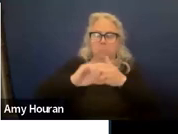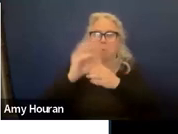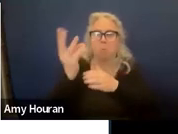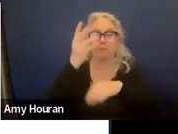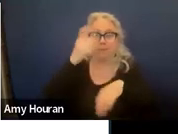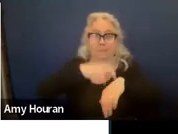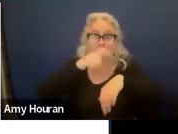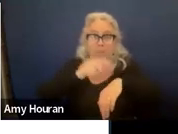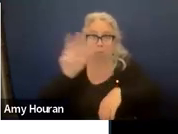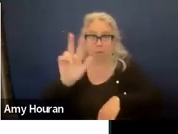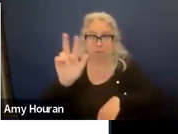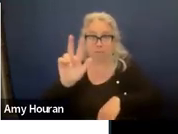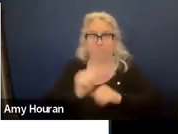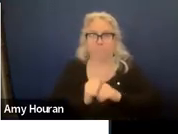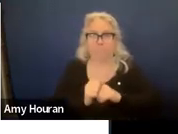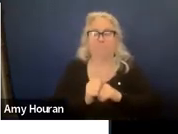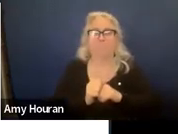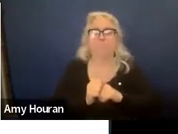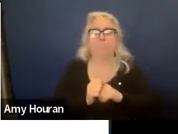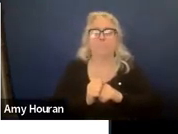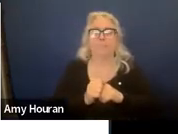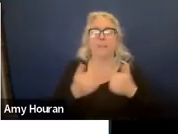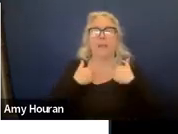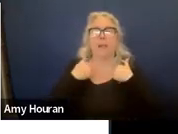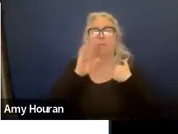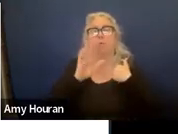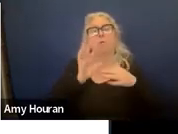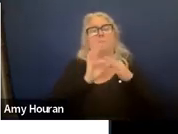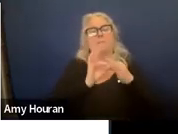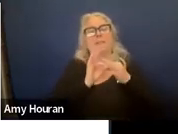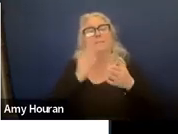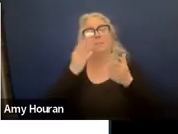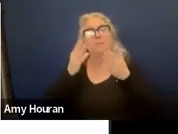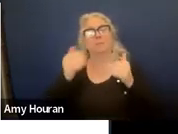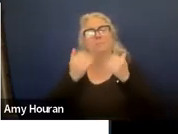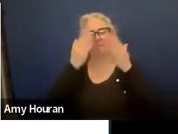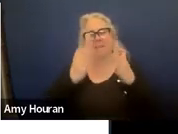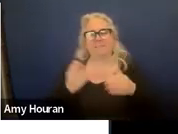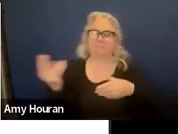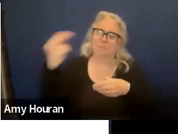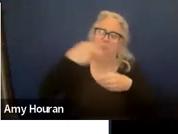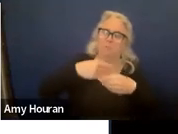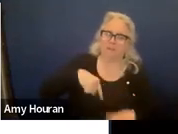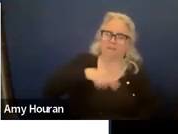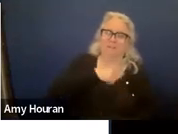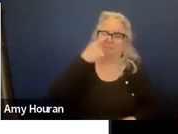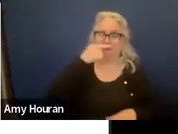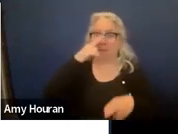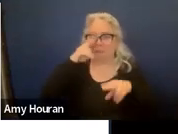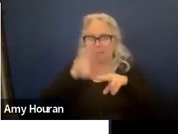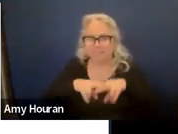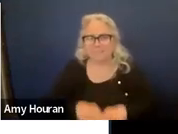3 o'clock. Have your related service providers come join us for the fun.